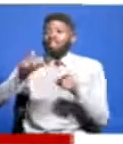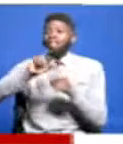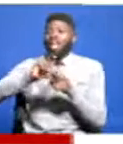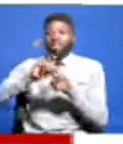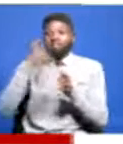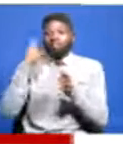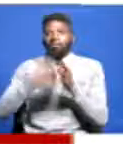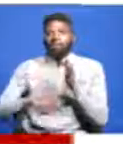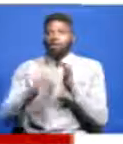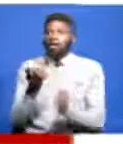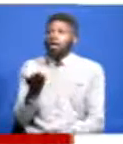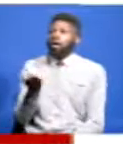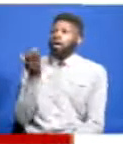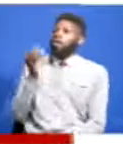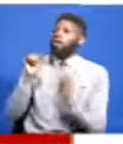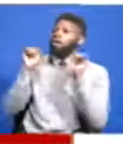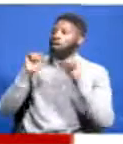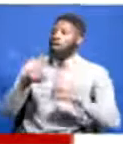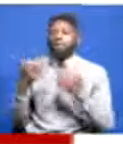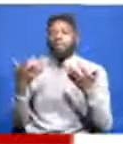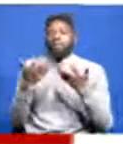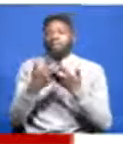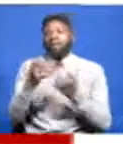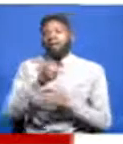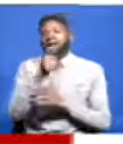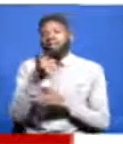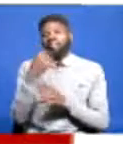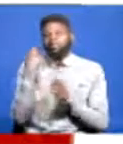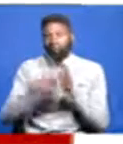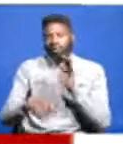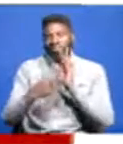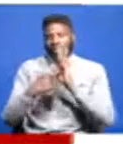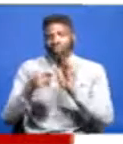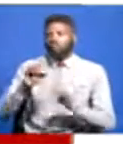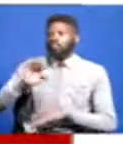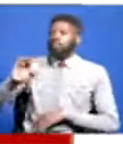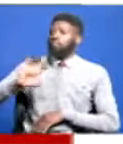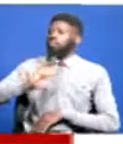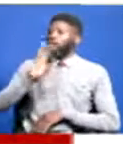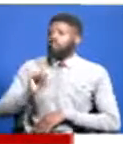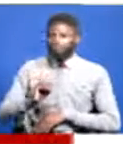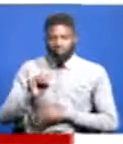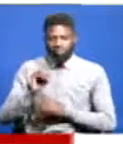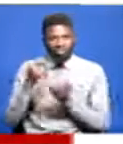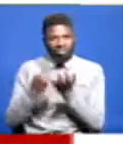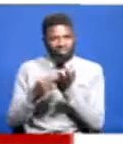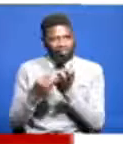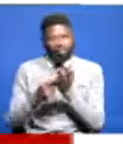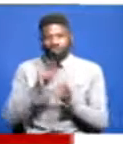with other tax rates, mm-hmm. Maybe in the East African region, Uganda, Tanzania, Rwanda, and so on and so